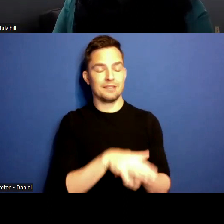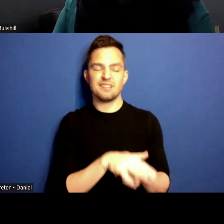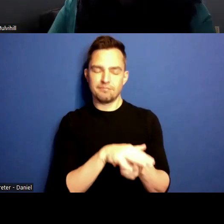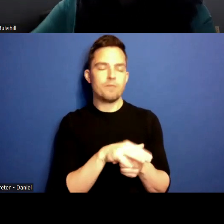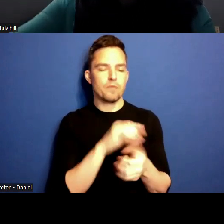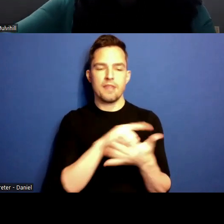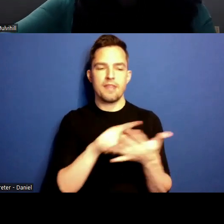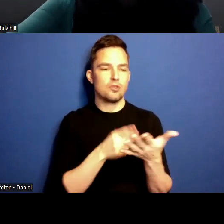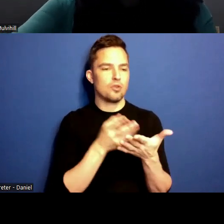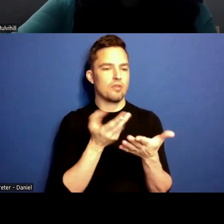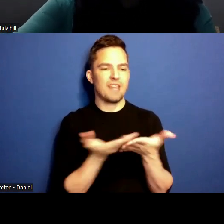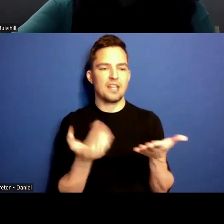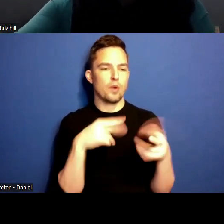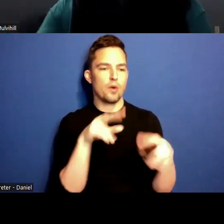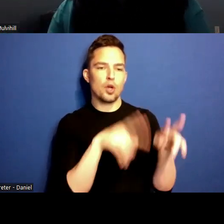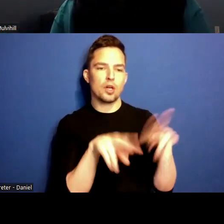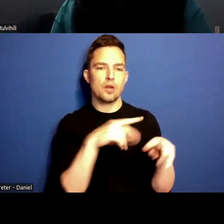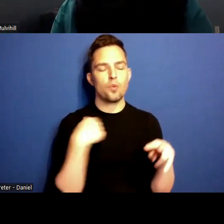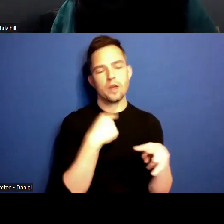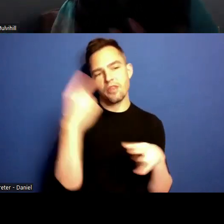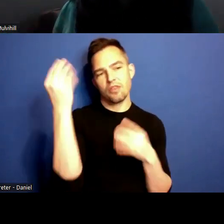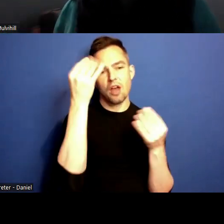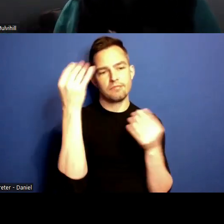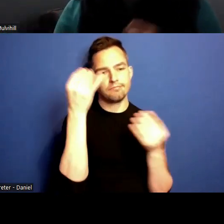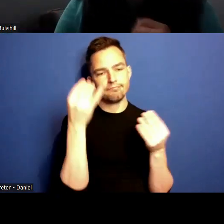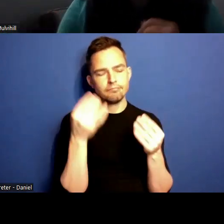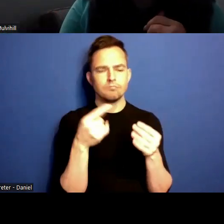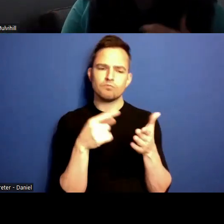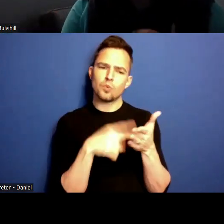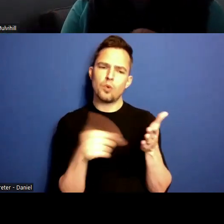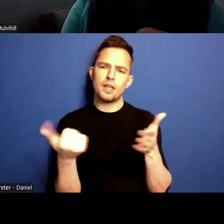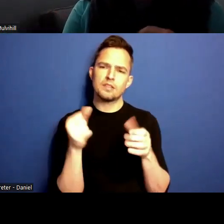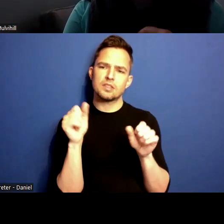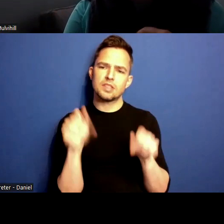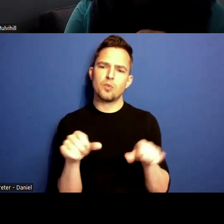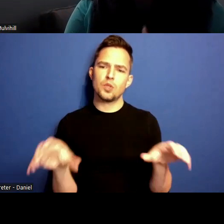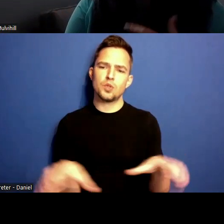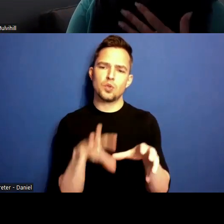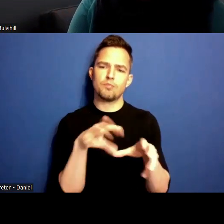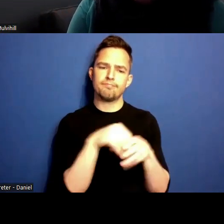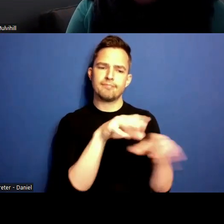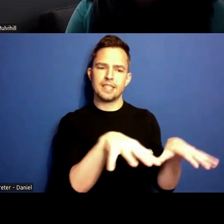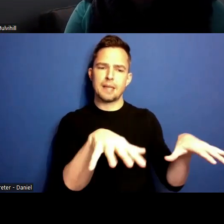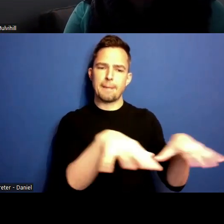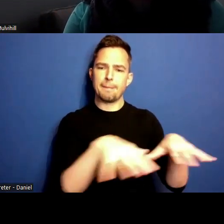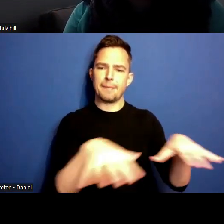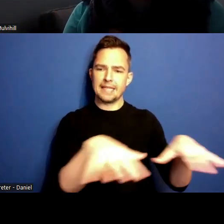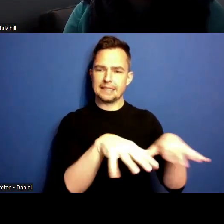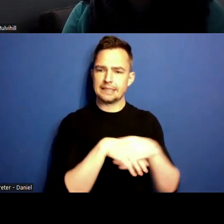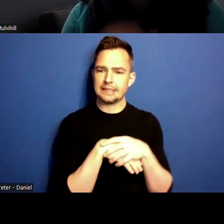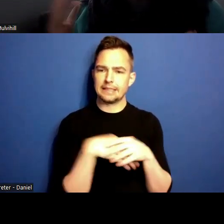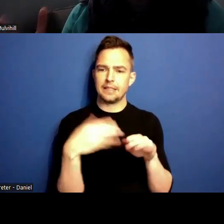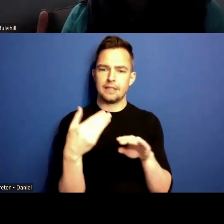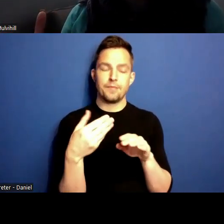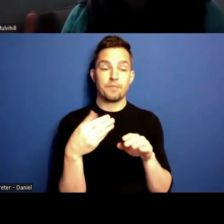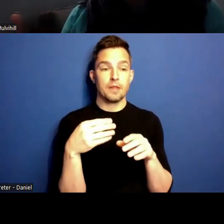were looking at as we thought about what else could we do in this space. In the past,